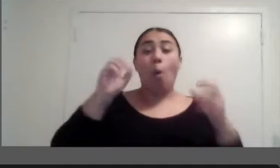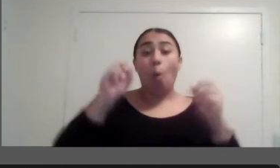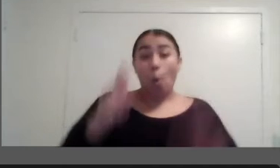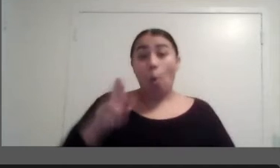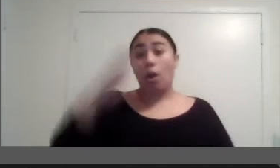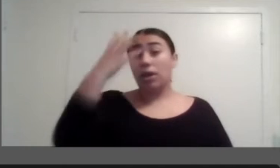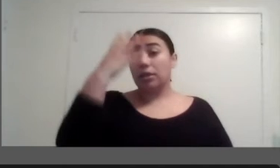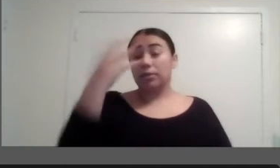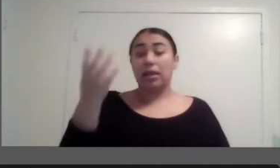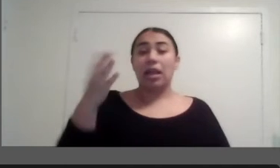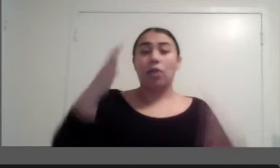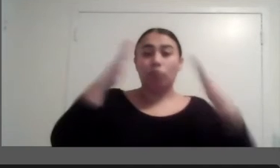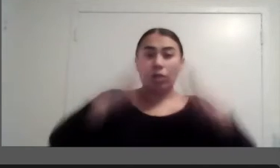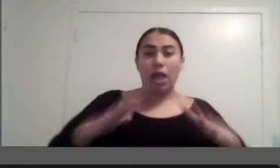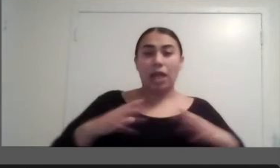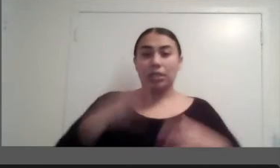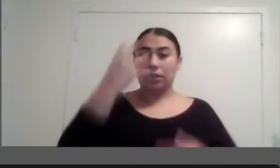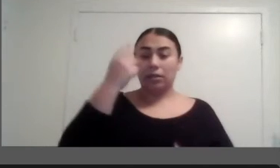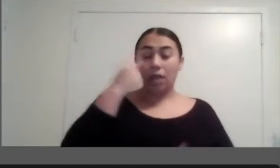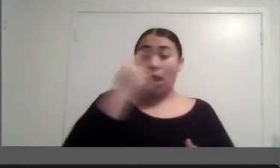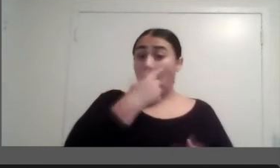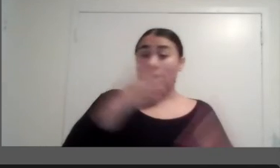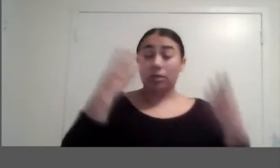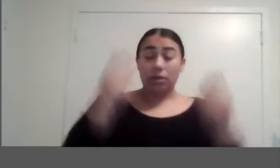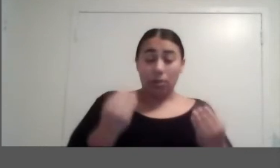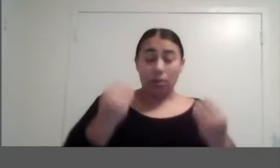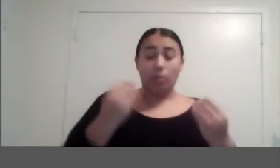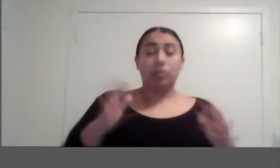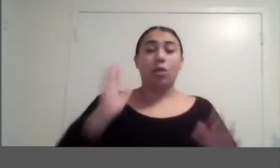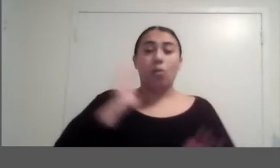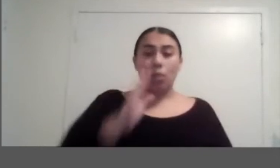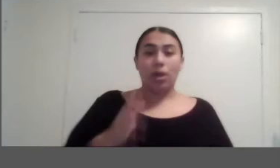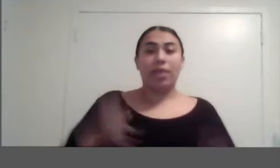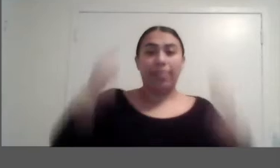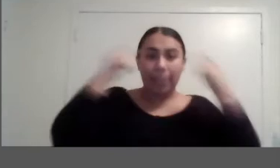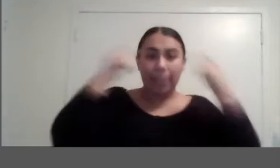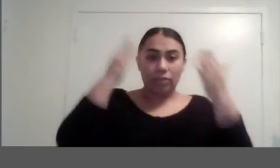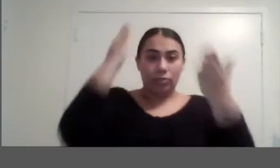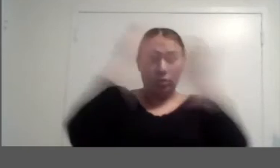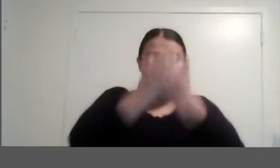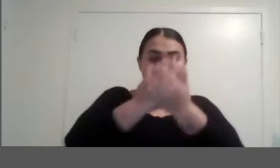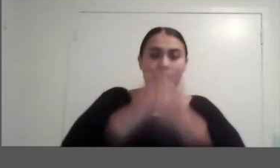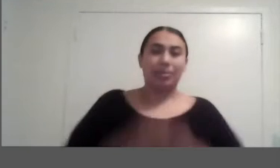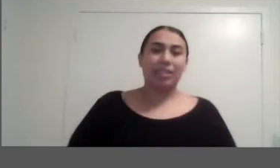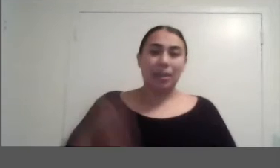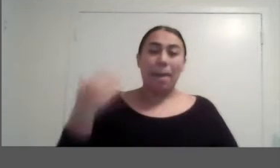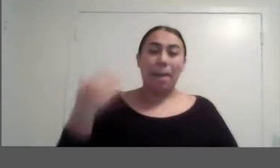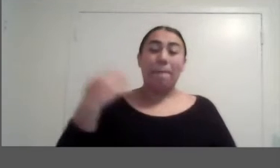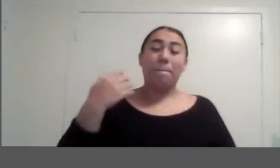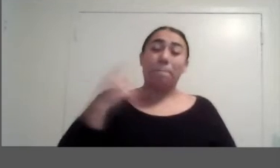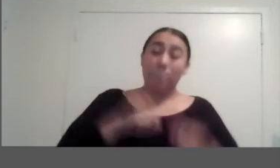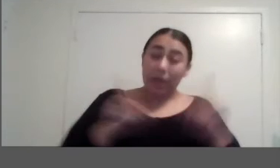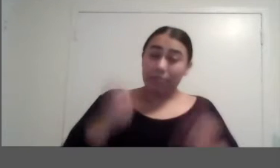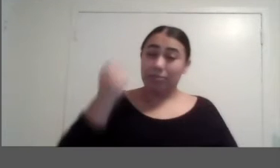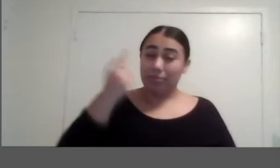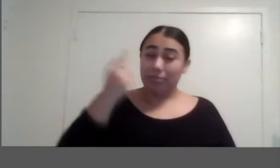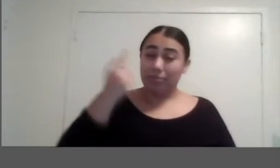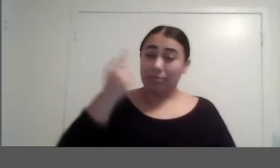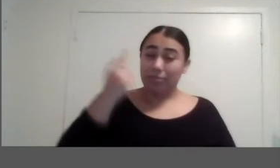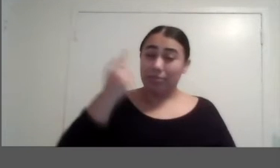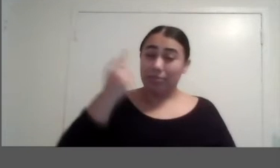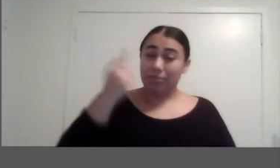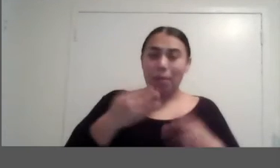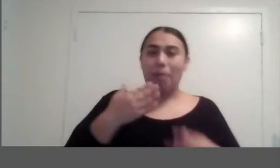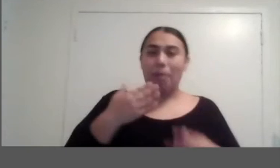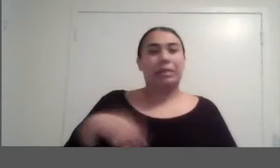to focus due to stress or their minds racing. Medical cannabis can help with the focus and